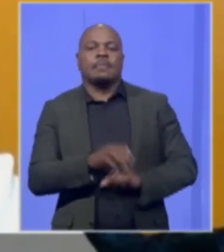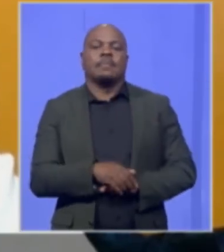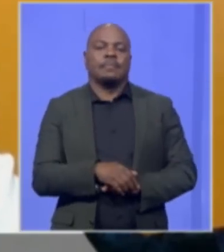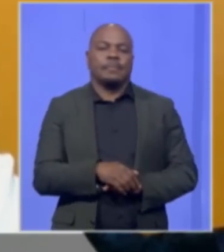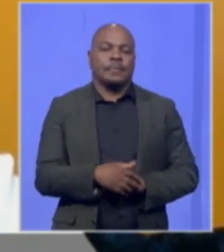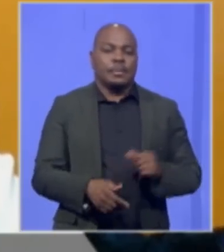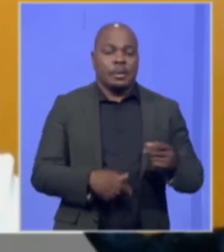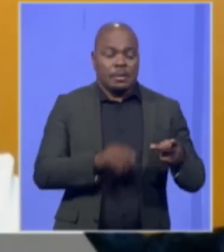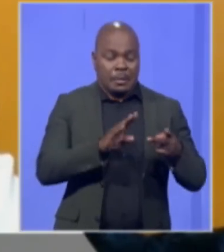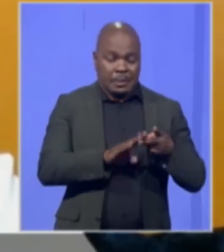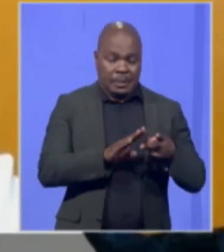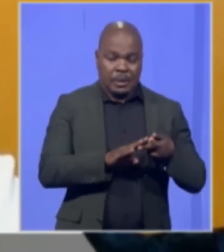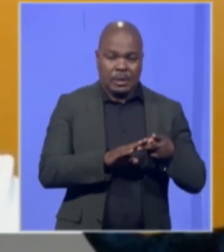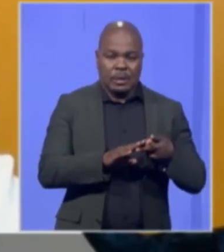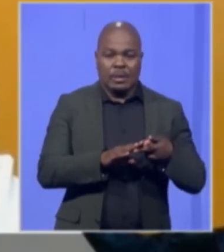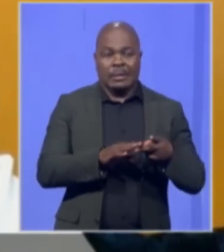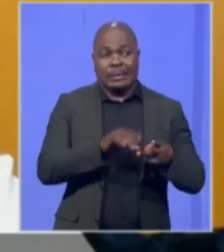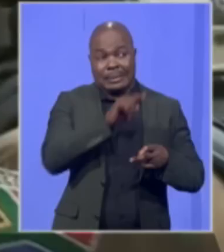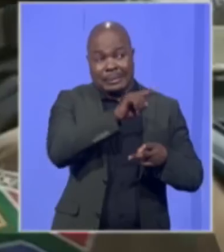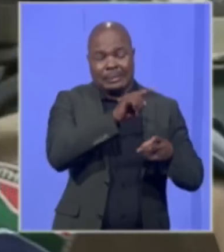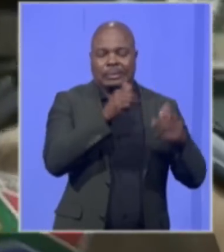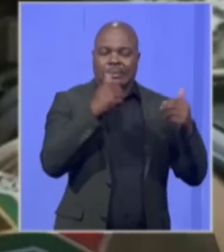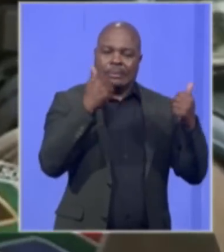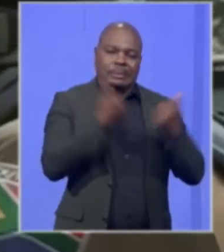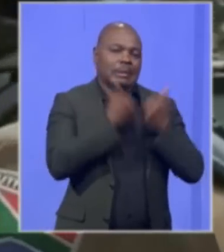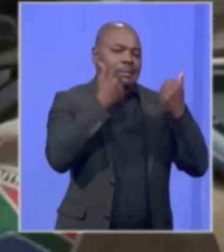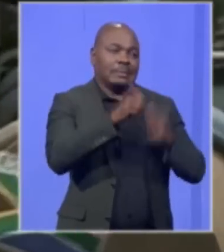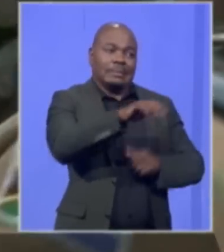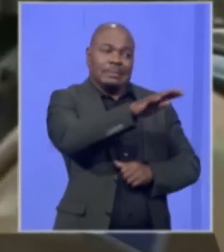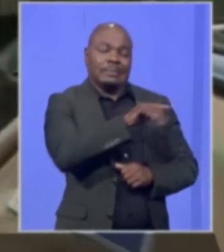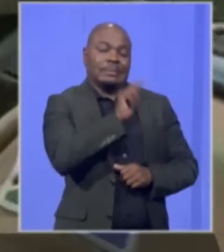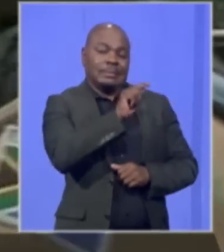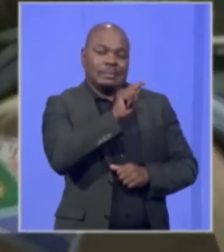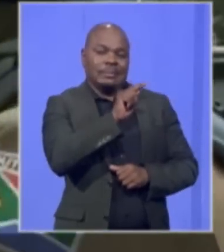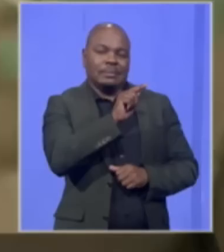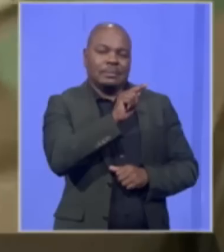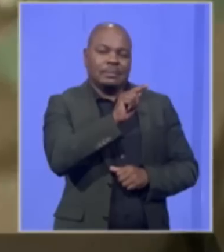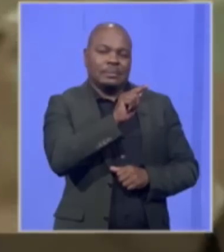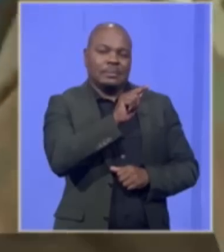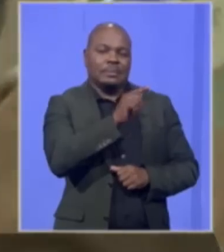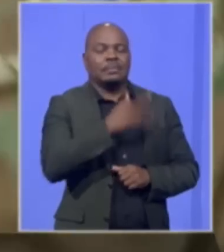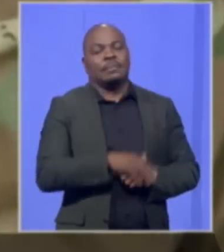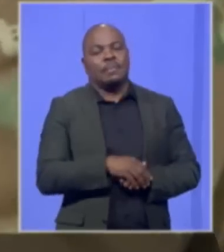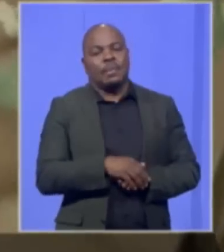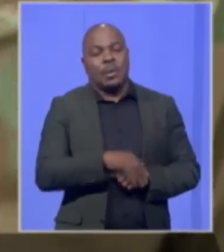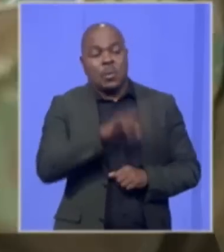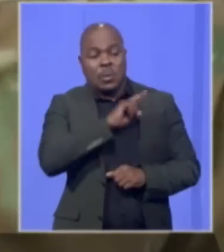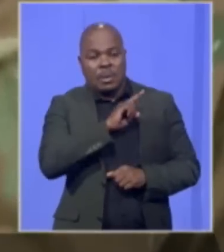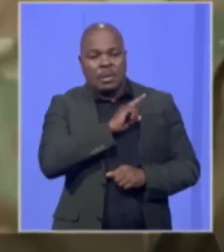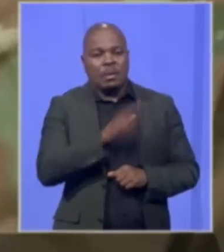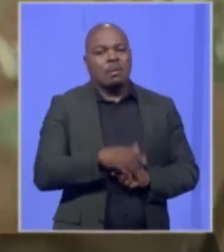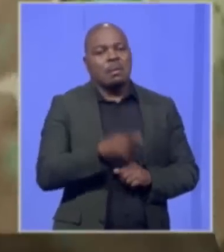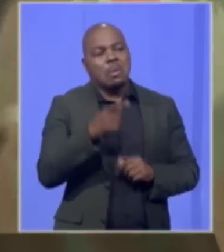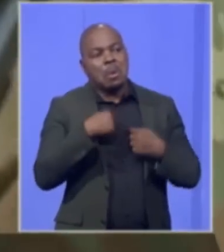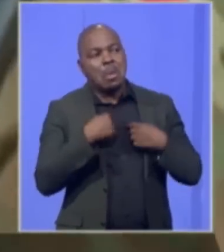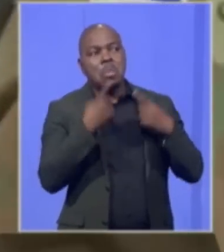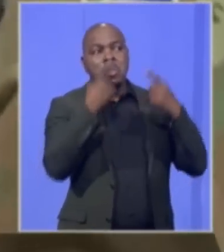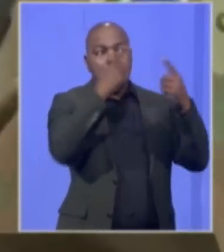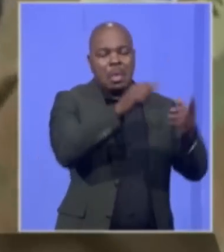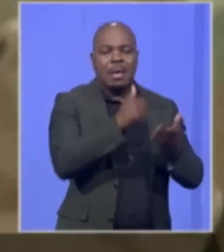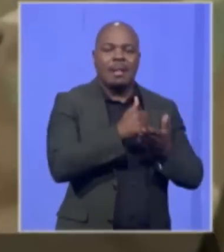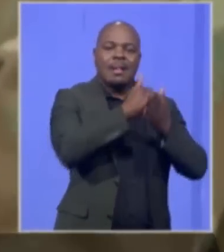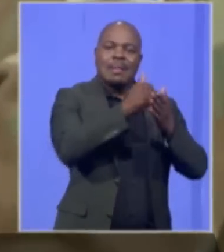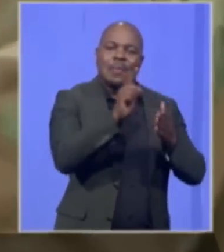taken. It is a very challenging situation that we are finding ourselves because we came there to